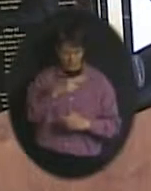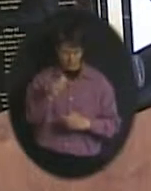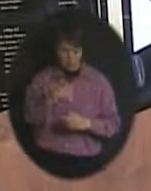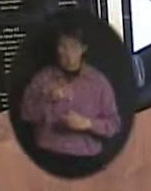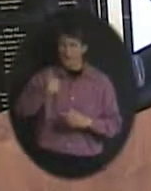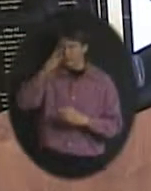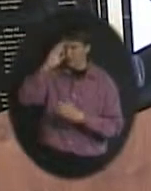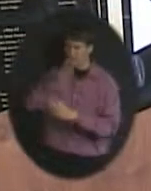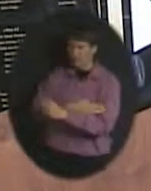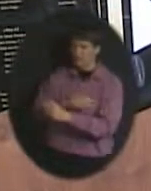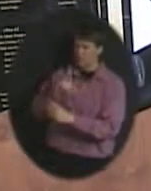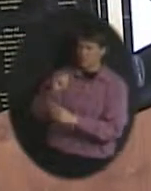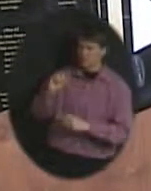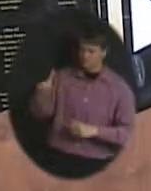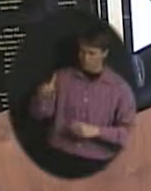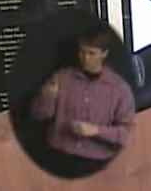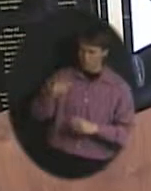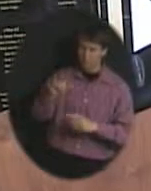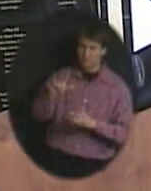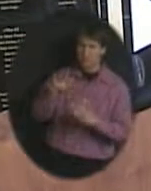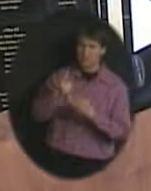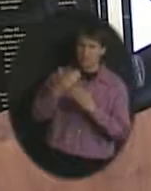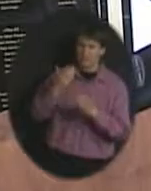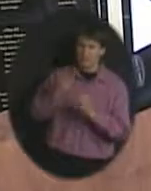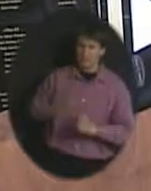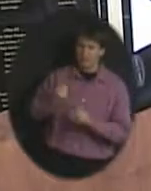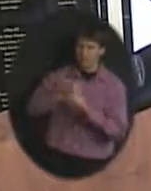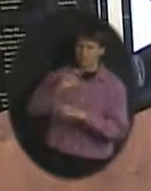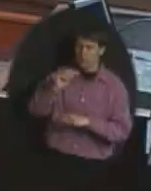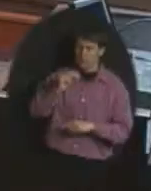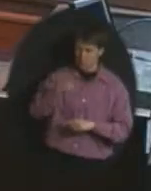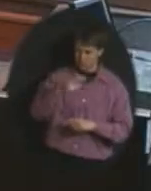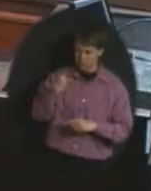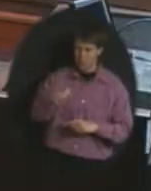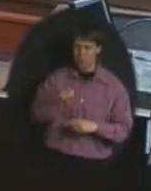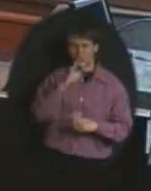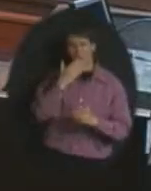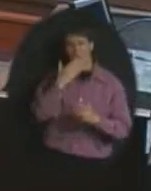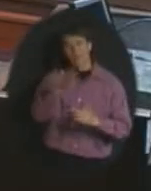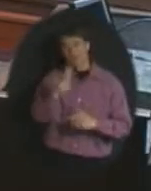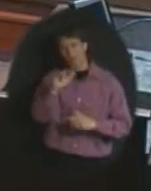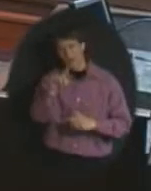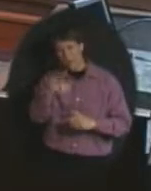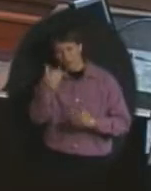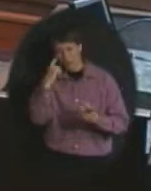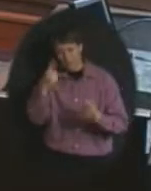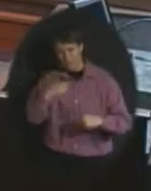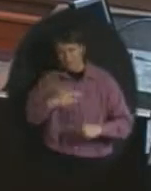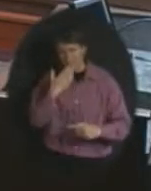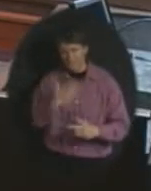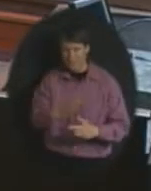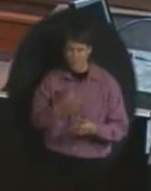a 2001 graduate of Olathe North High School. So thank you, Brad.